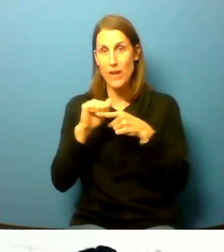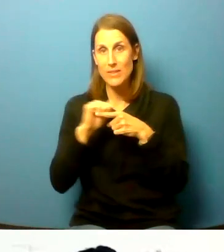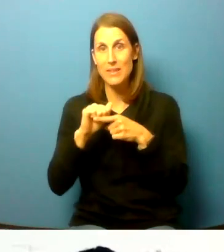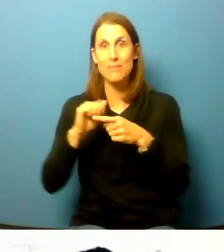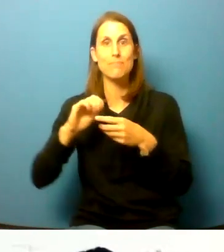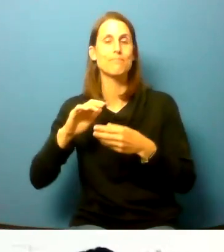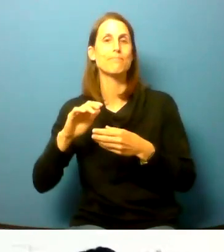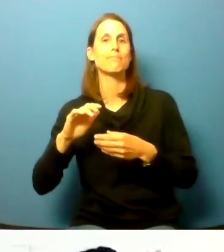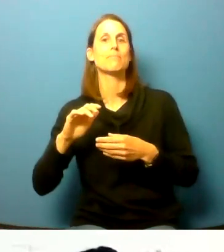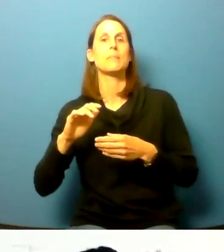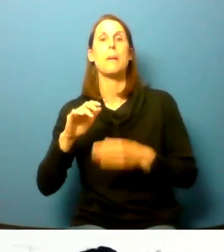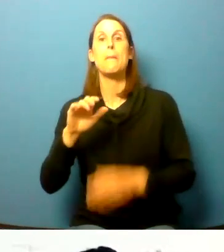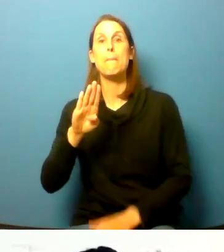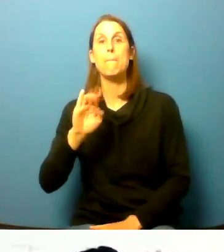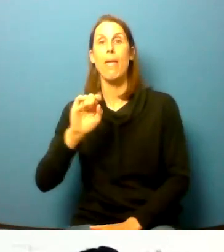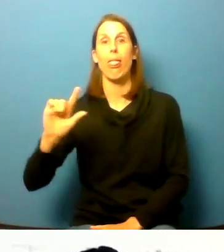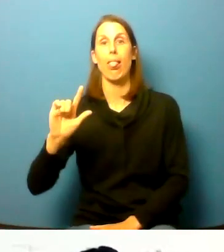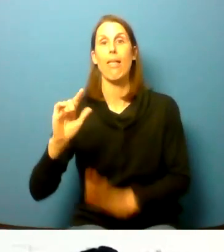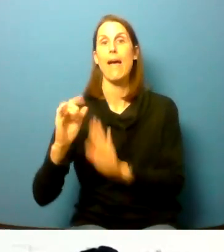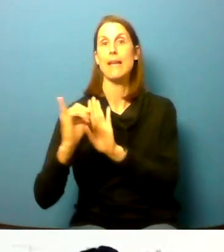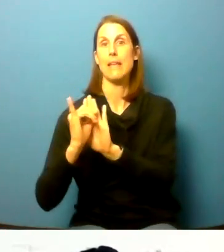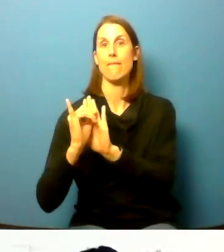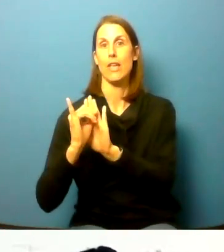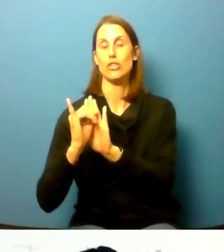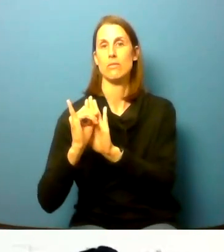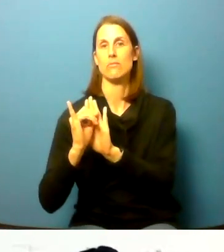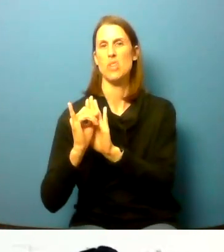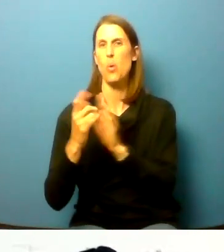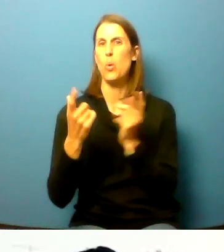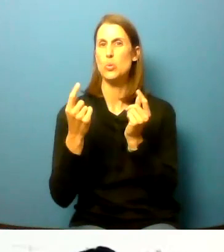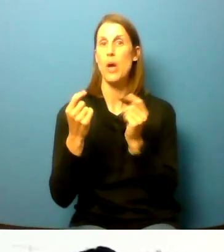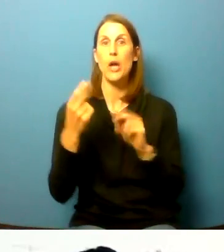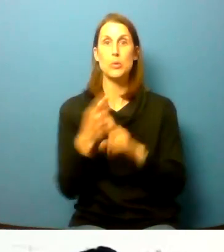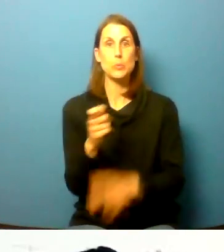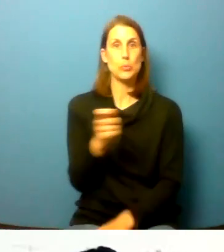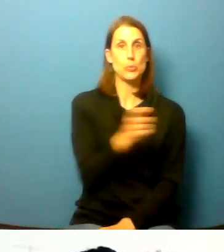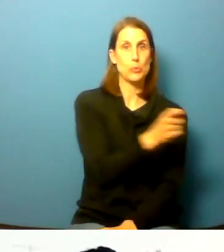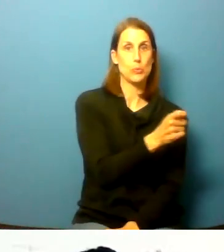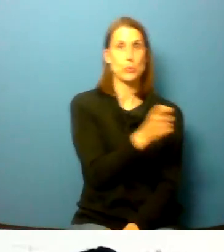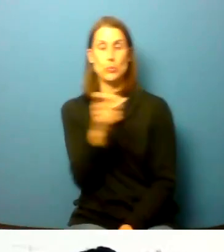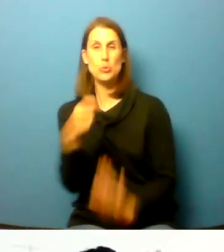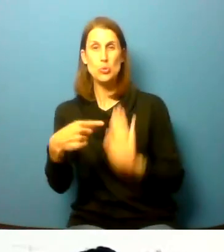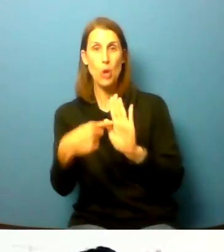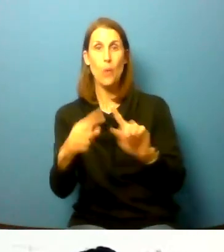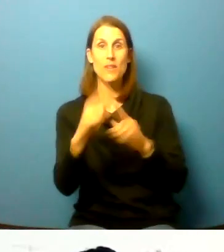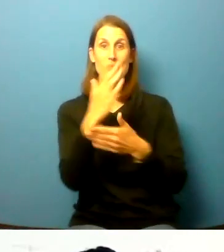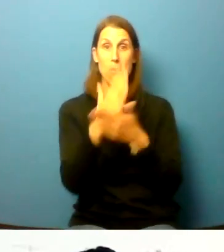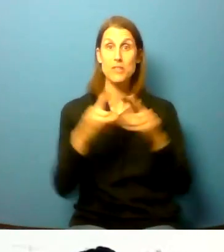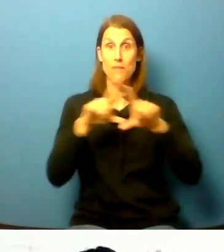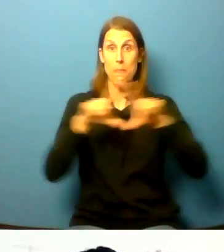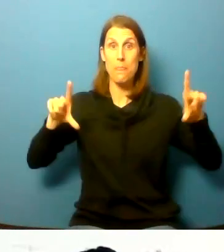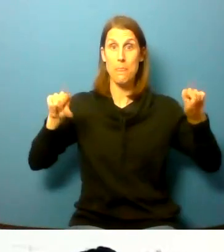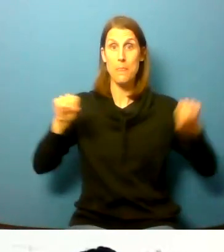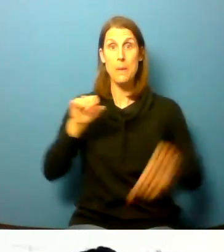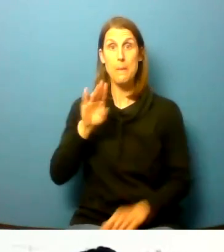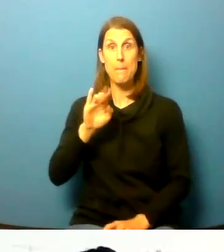them different parts of the bill and ask, how much is this worth or whatever. So it's been neat to be able to take different activities that I